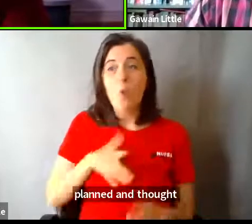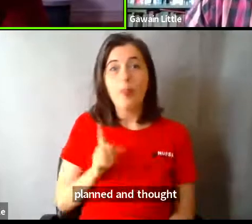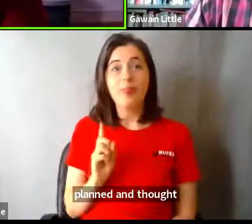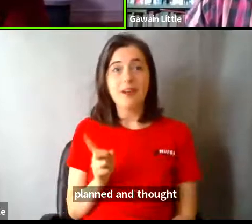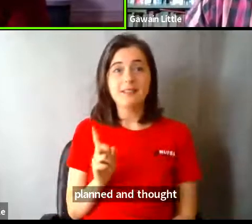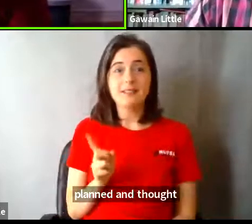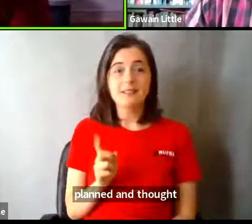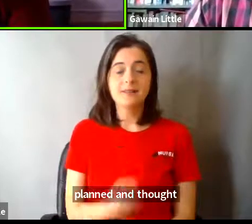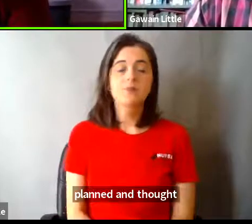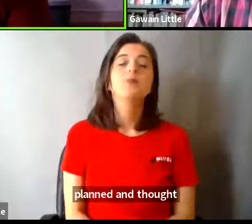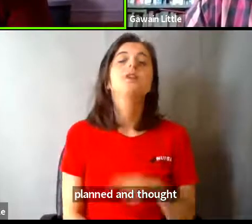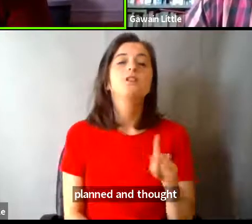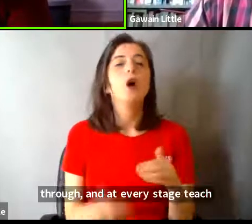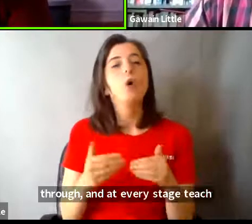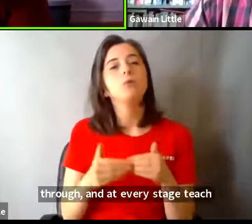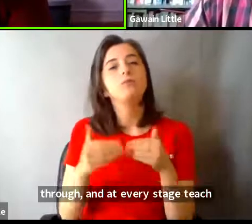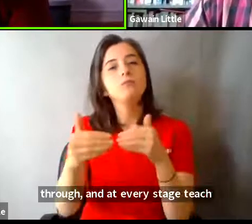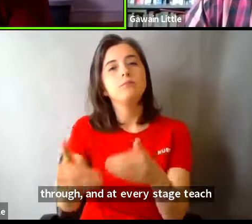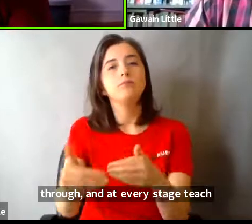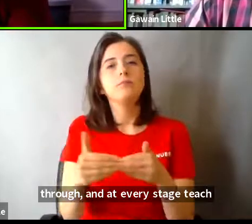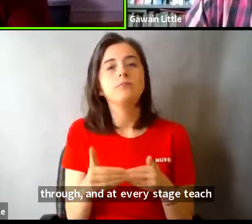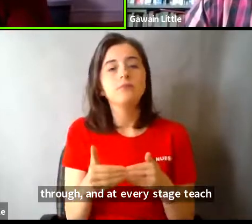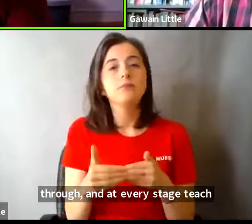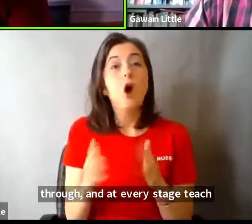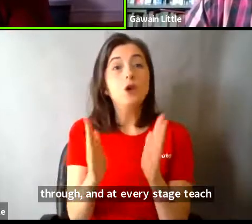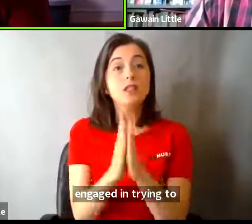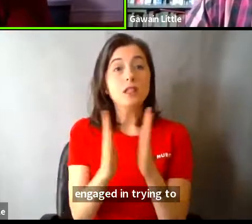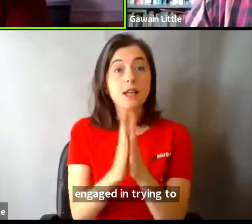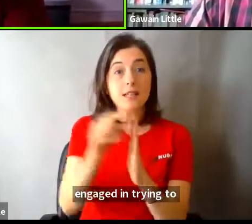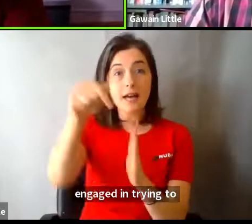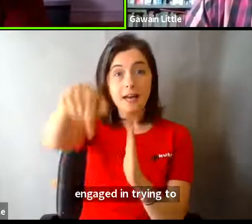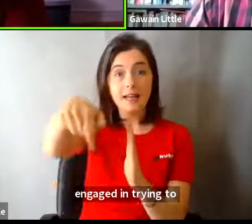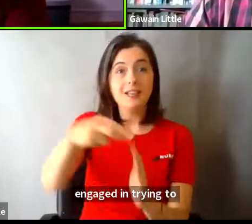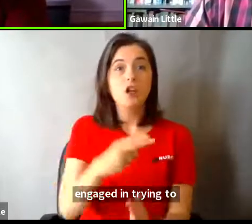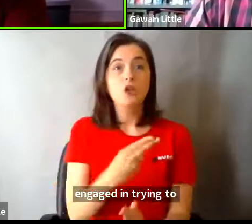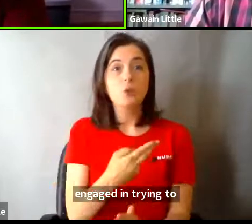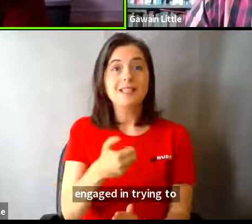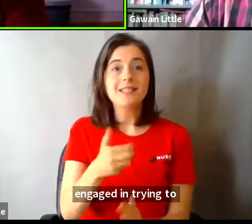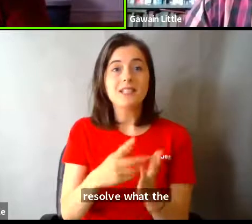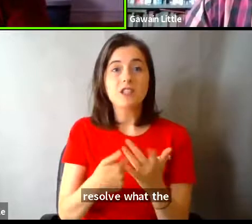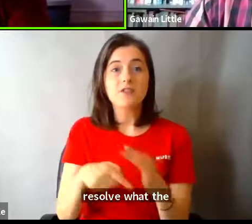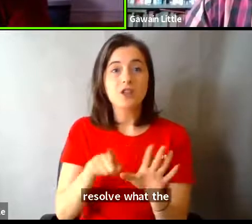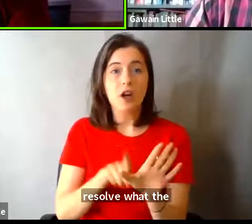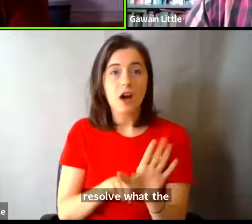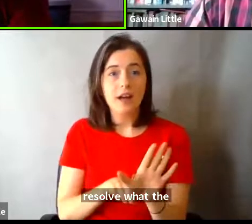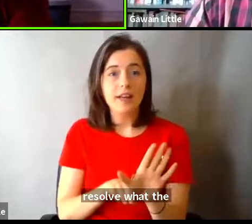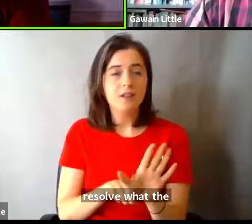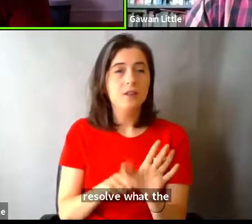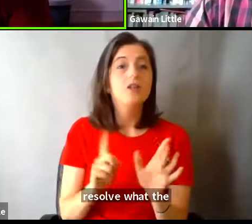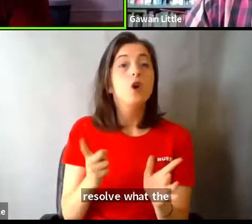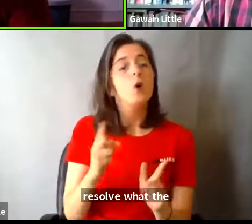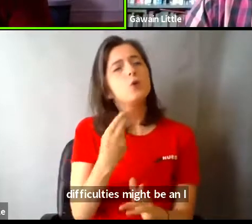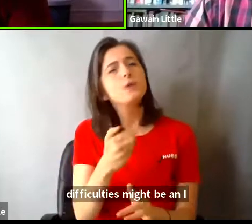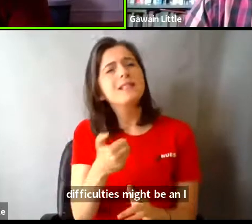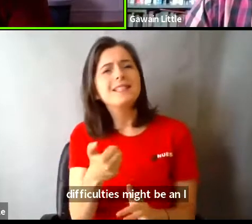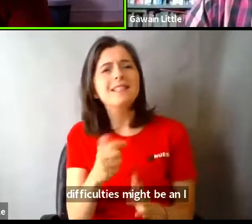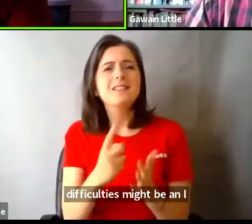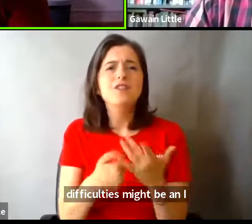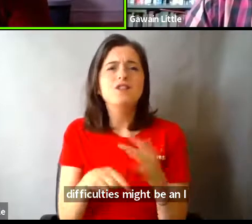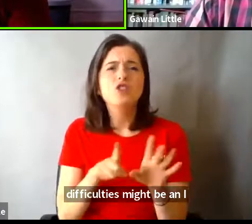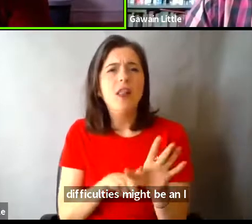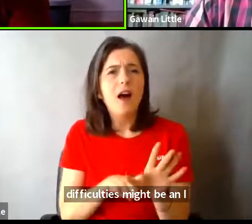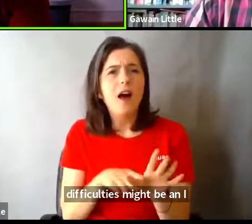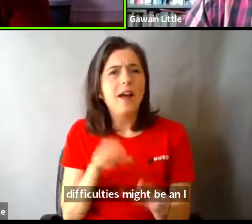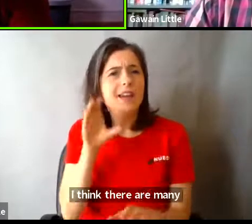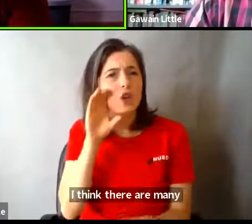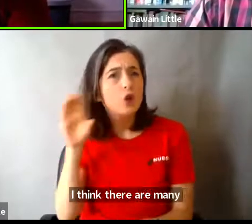Jumping ahead, on Sunday, it's the 26th of July. And the 26th of July in Cuba is a very